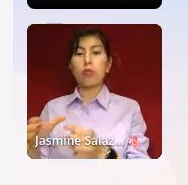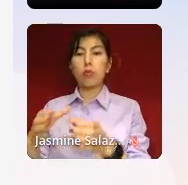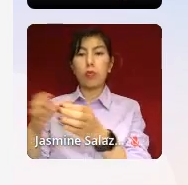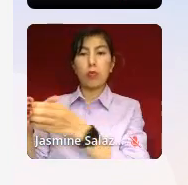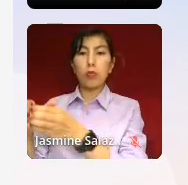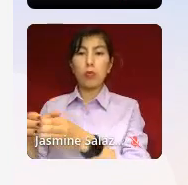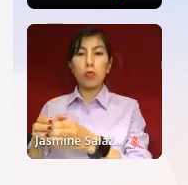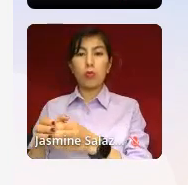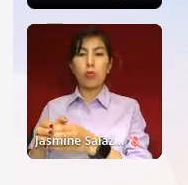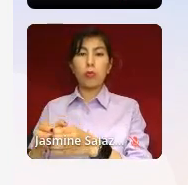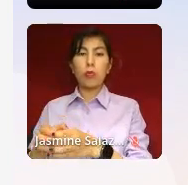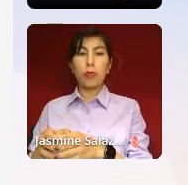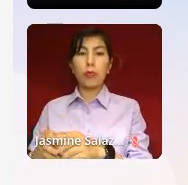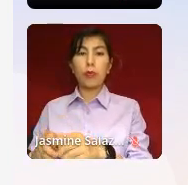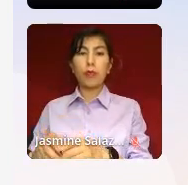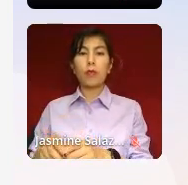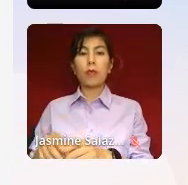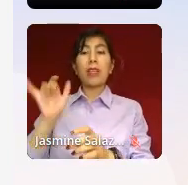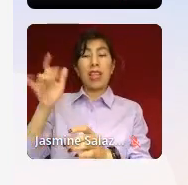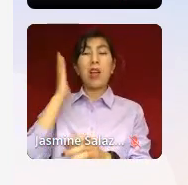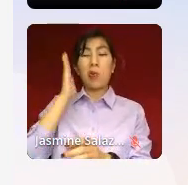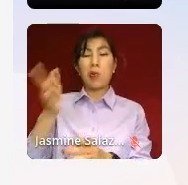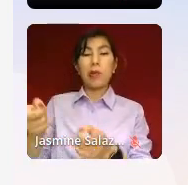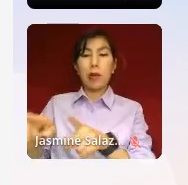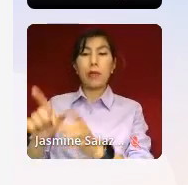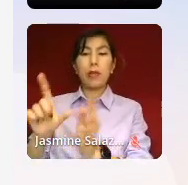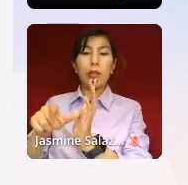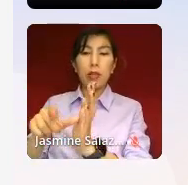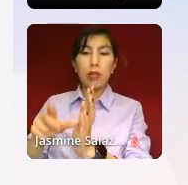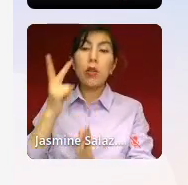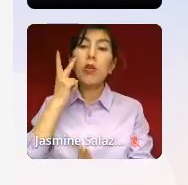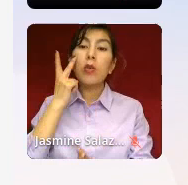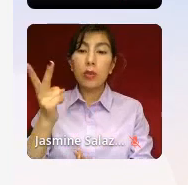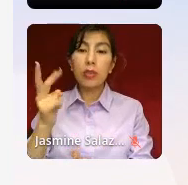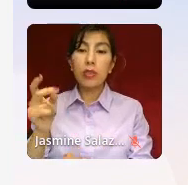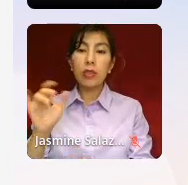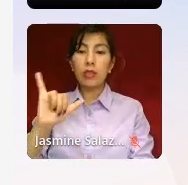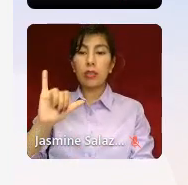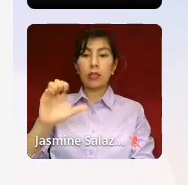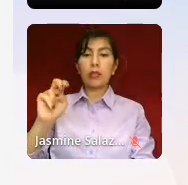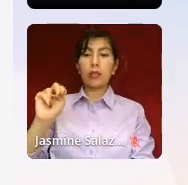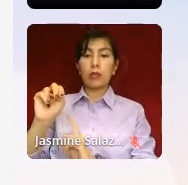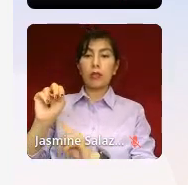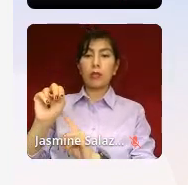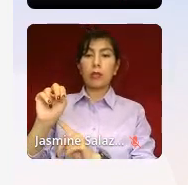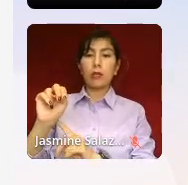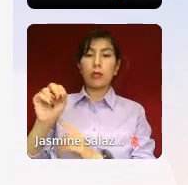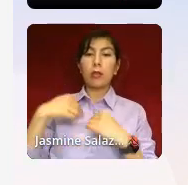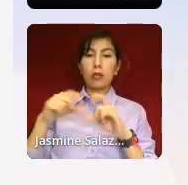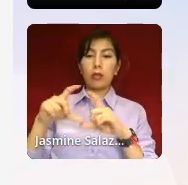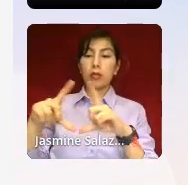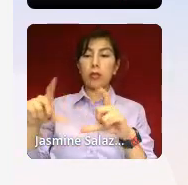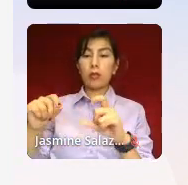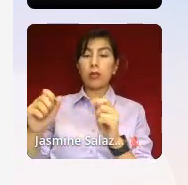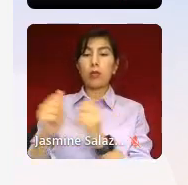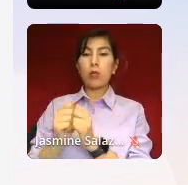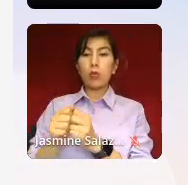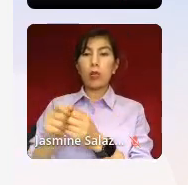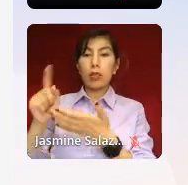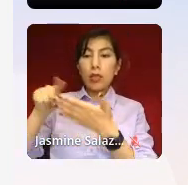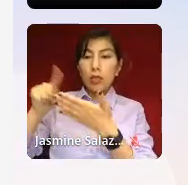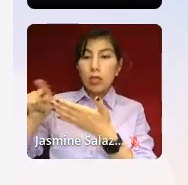happening a little bit later, you're going to see an icon that has a square with some checks on it and a